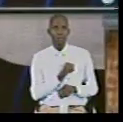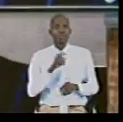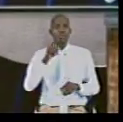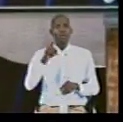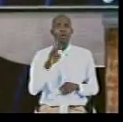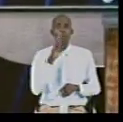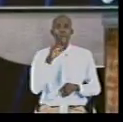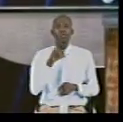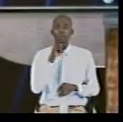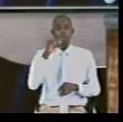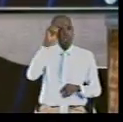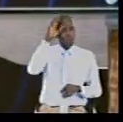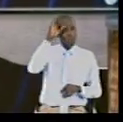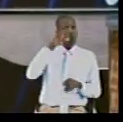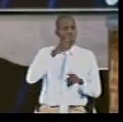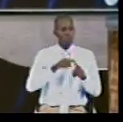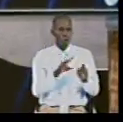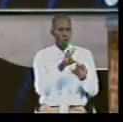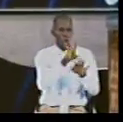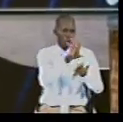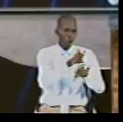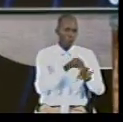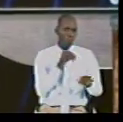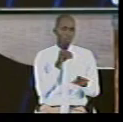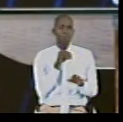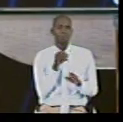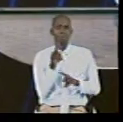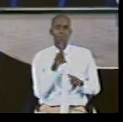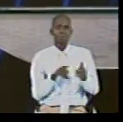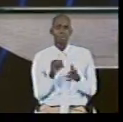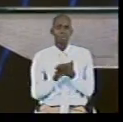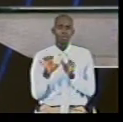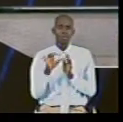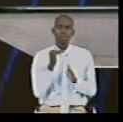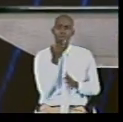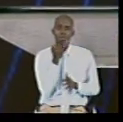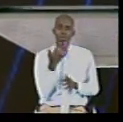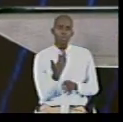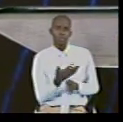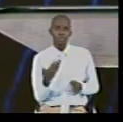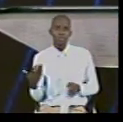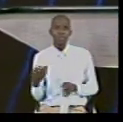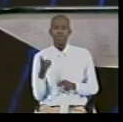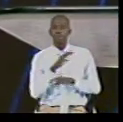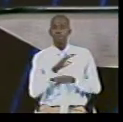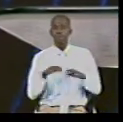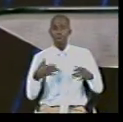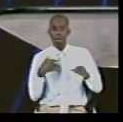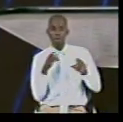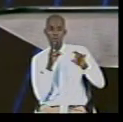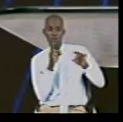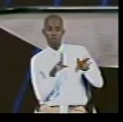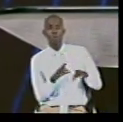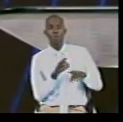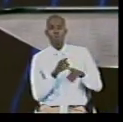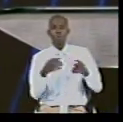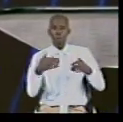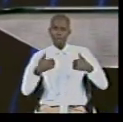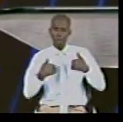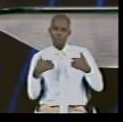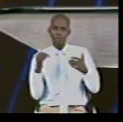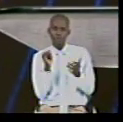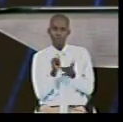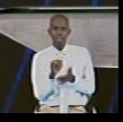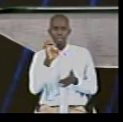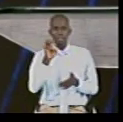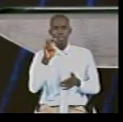witch, but you have emulations. And you don't have hatred, but you have emulation. You don't have wrath, but you have emulation. You don't have strife. You